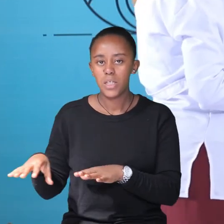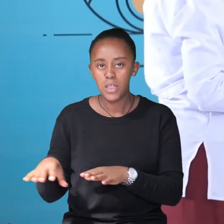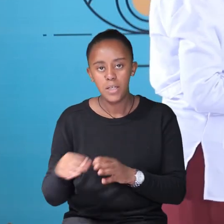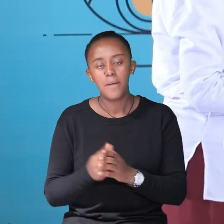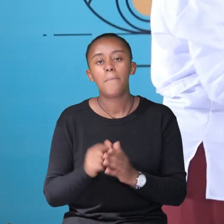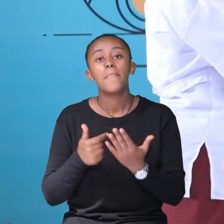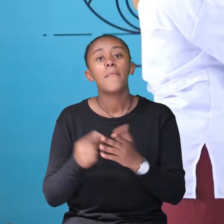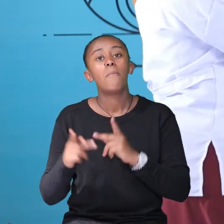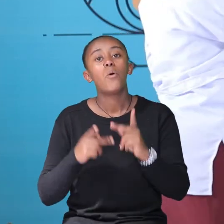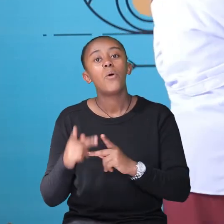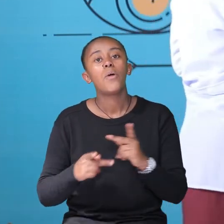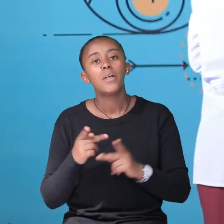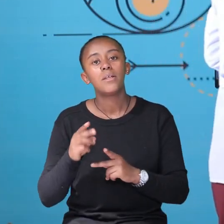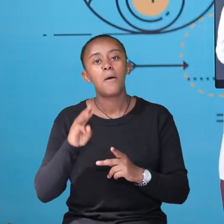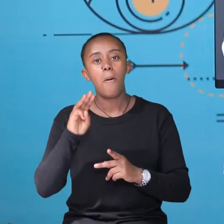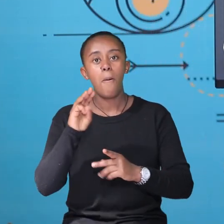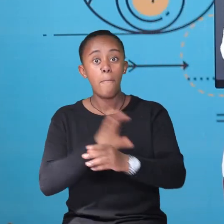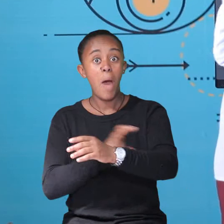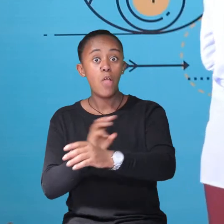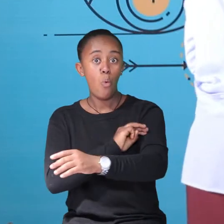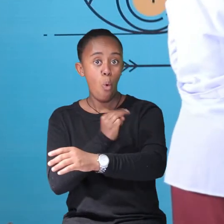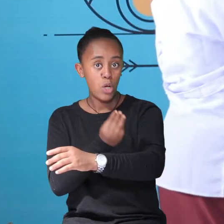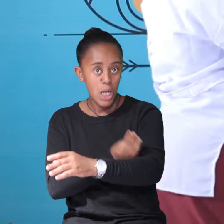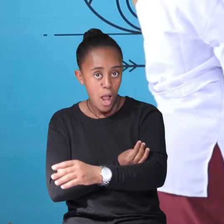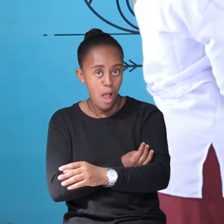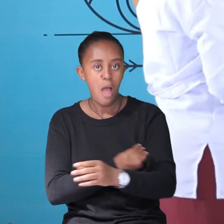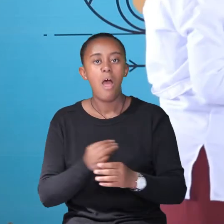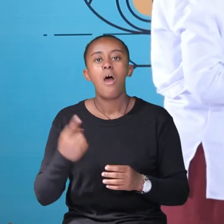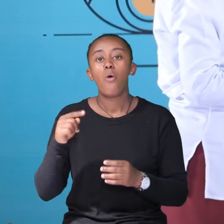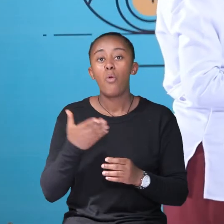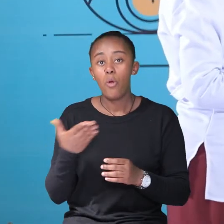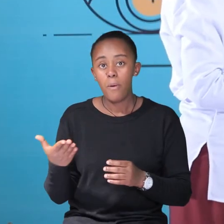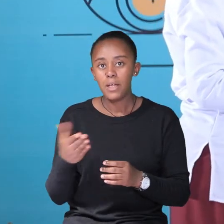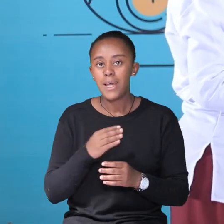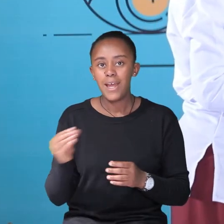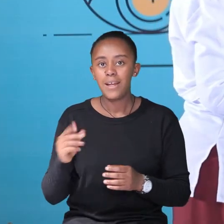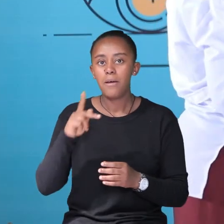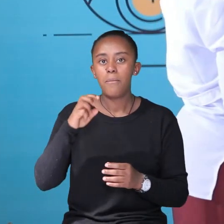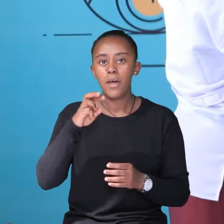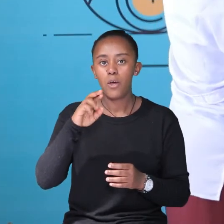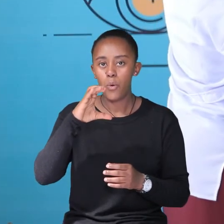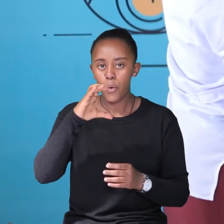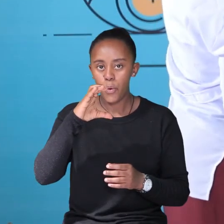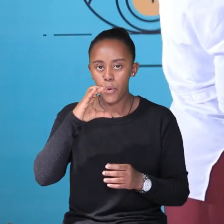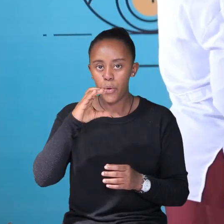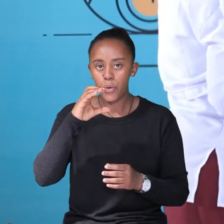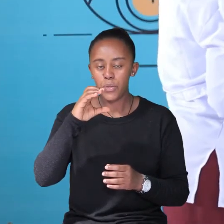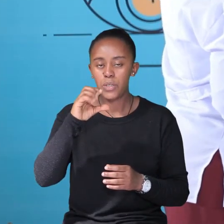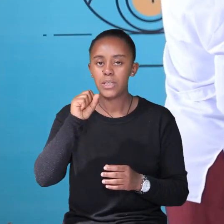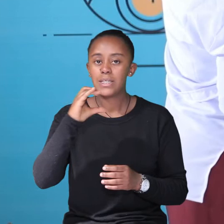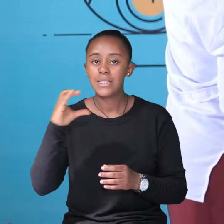this process, mitochondria, chloroplast, and peroxisomes are involved from